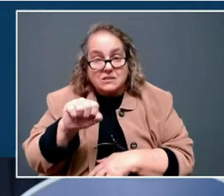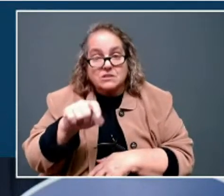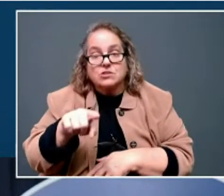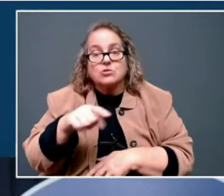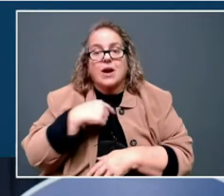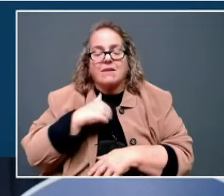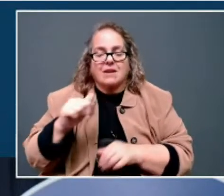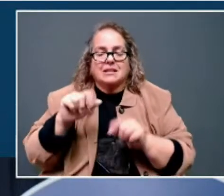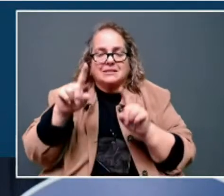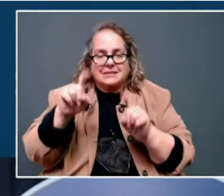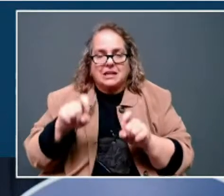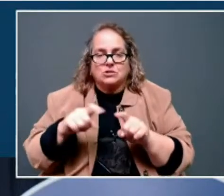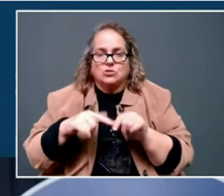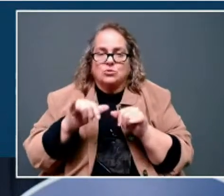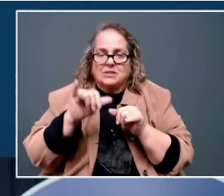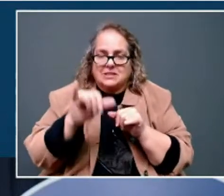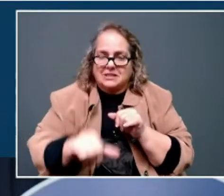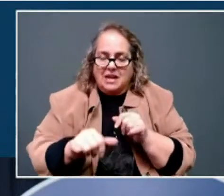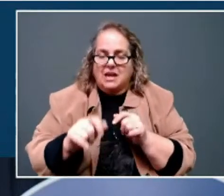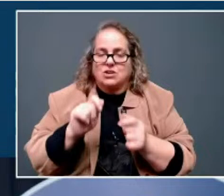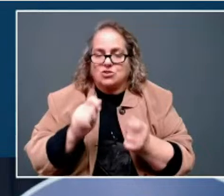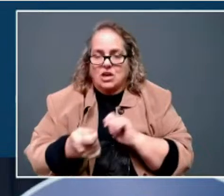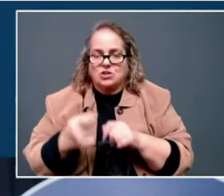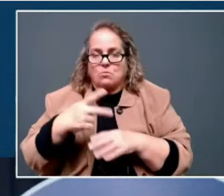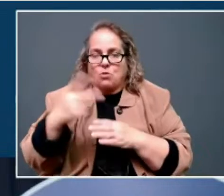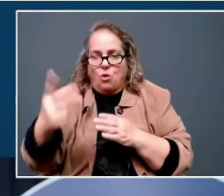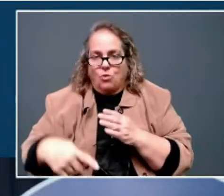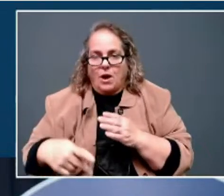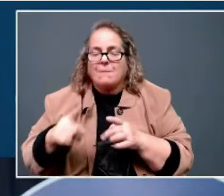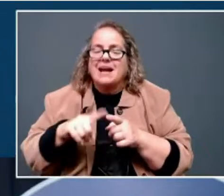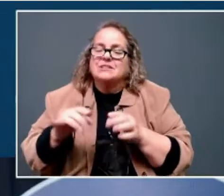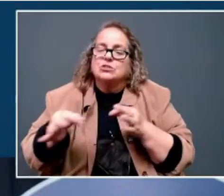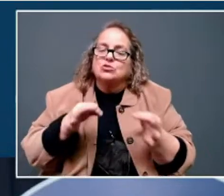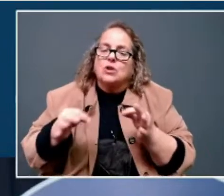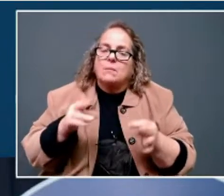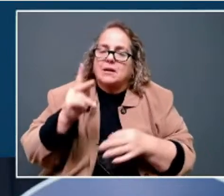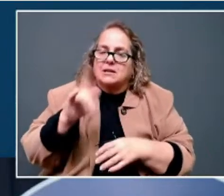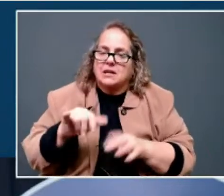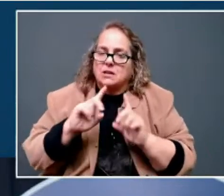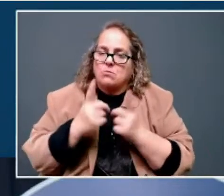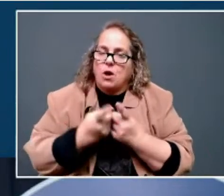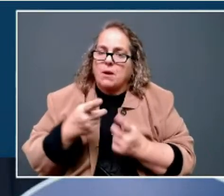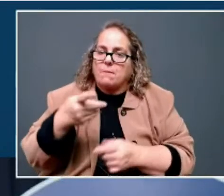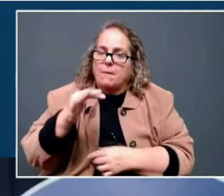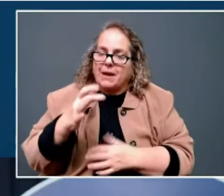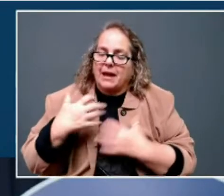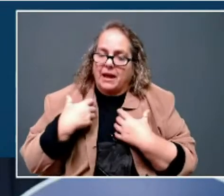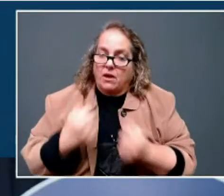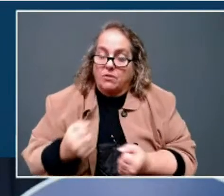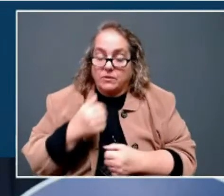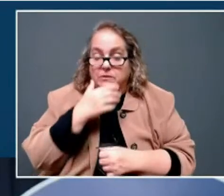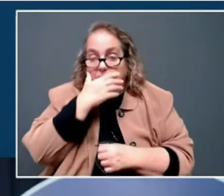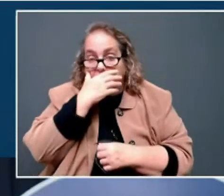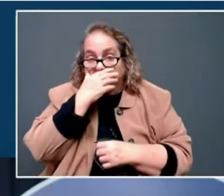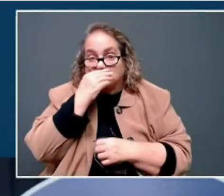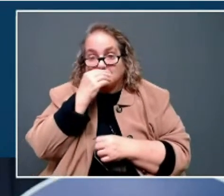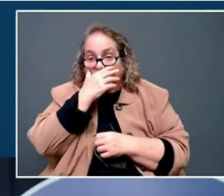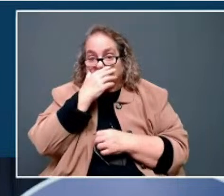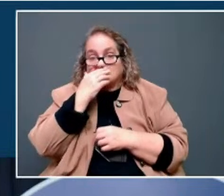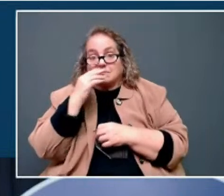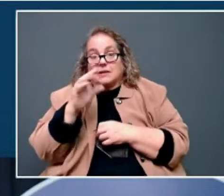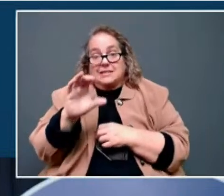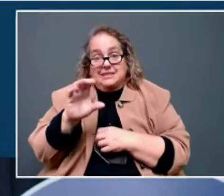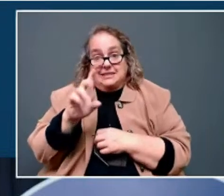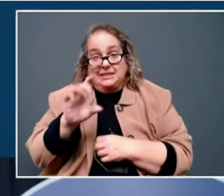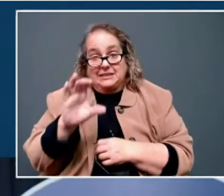modified quarantine program as described by the Kentucky Department for Public Health. In every scenario the CDC outlined in all of these